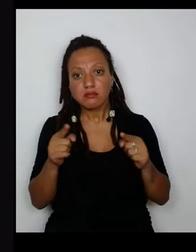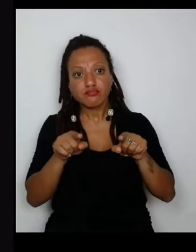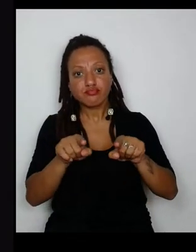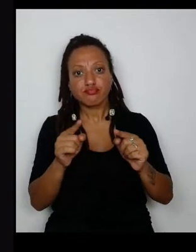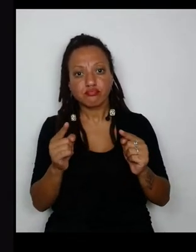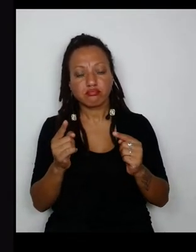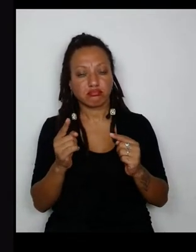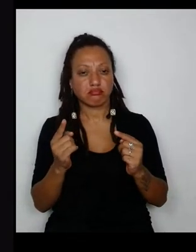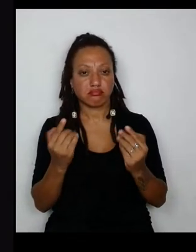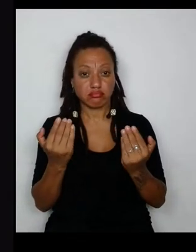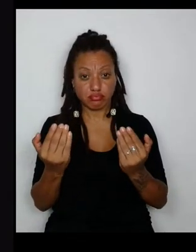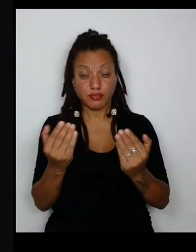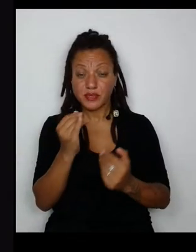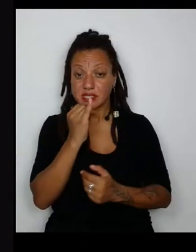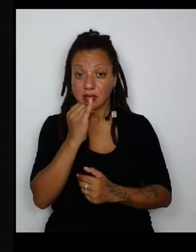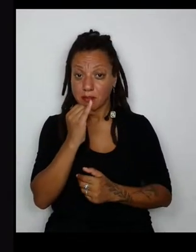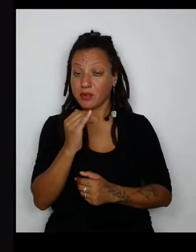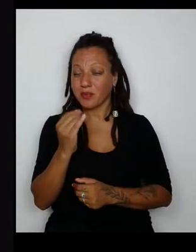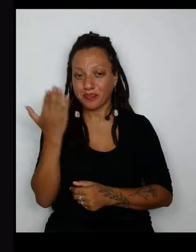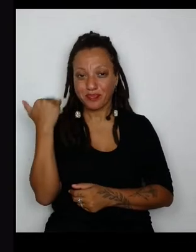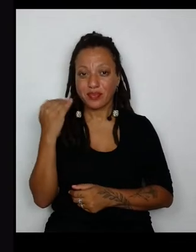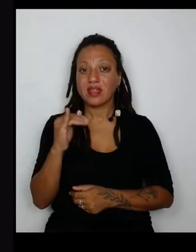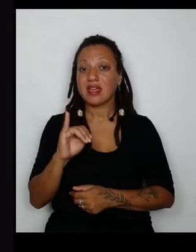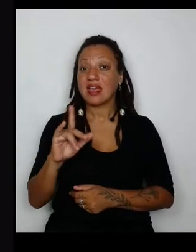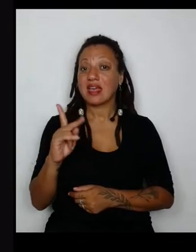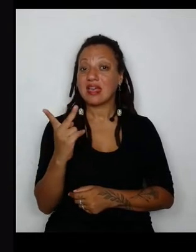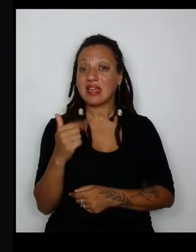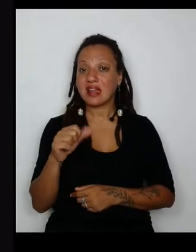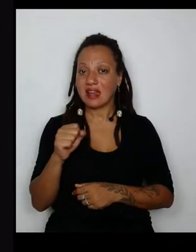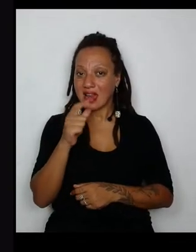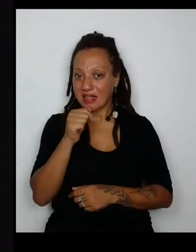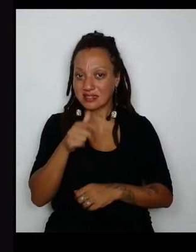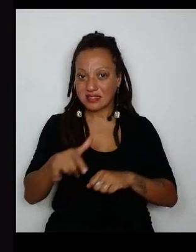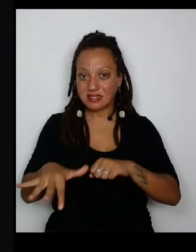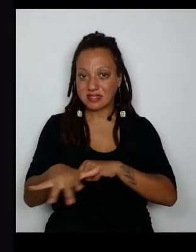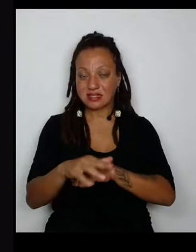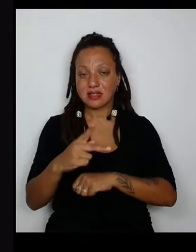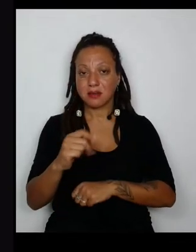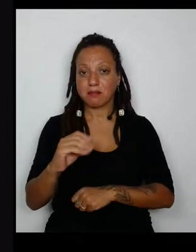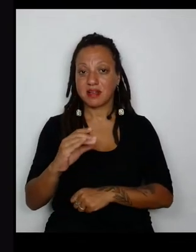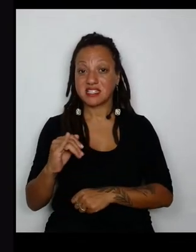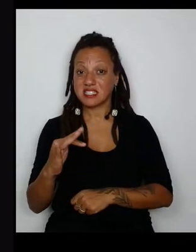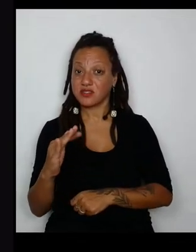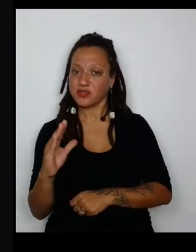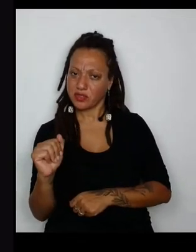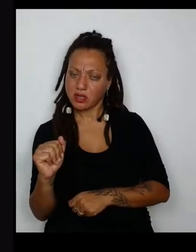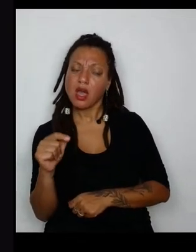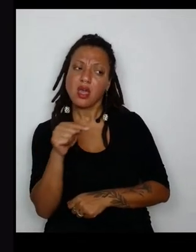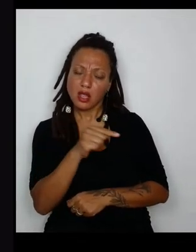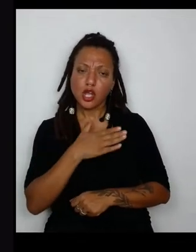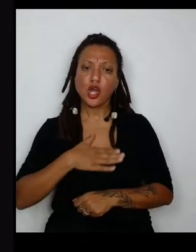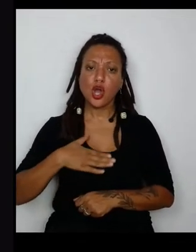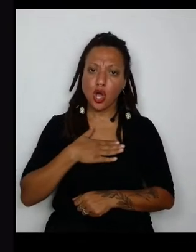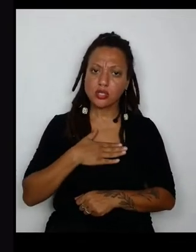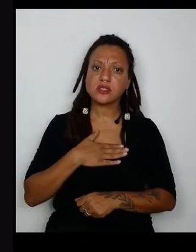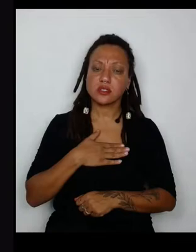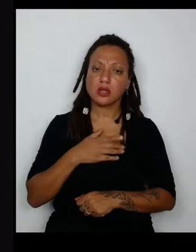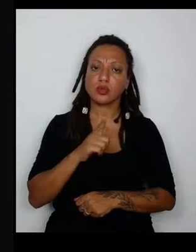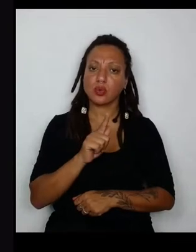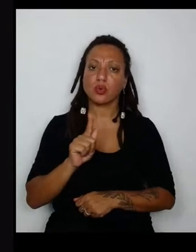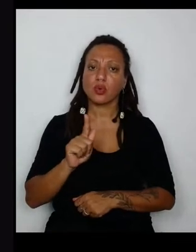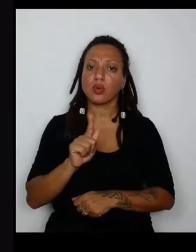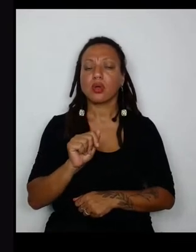actually loves gogan loves his palette and has no problem whatsoever with his life and legacy